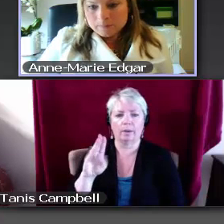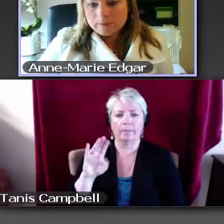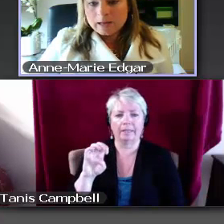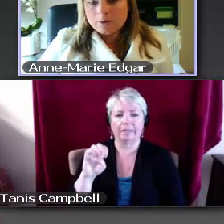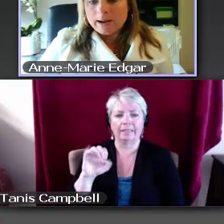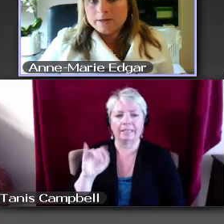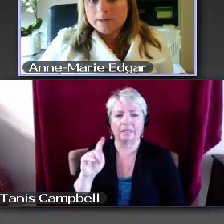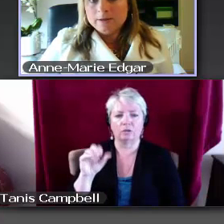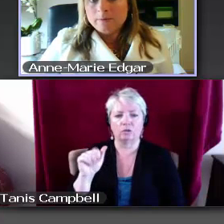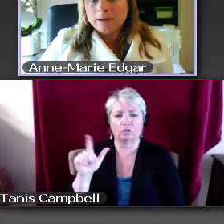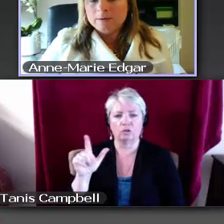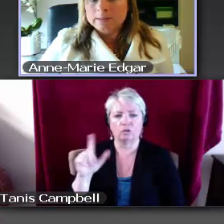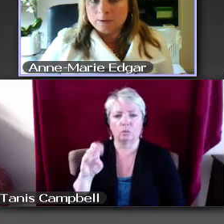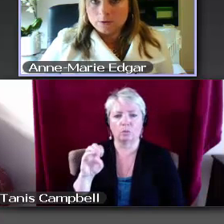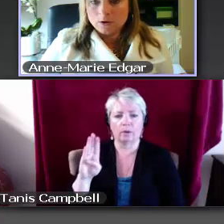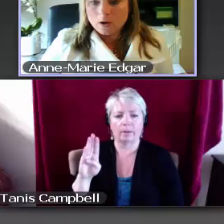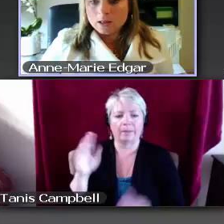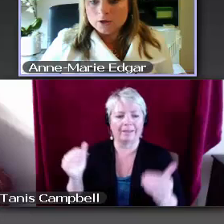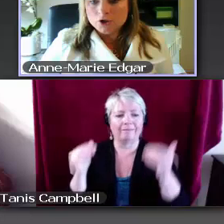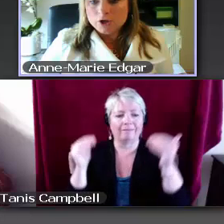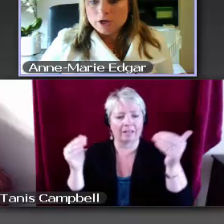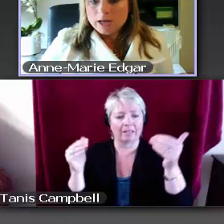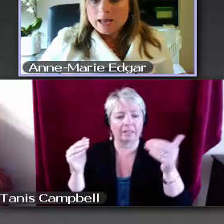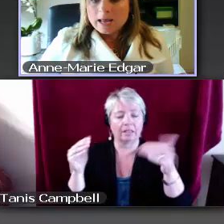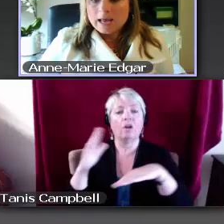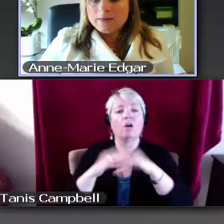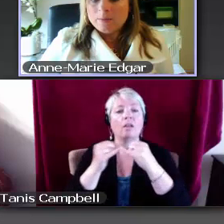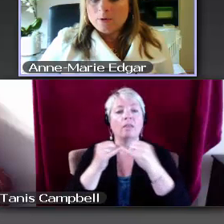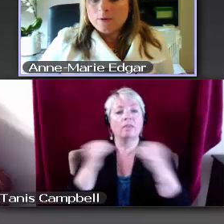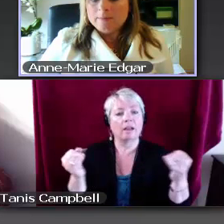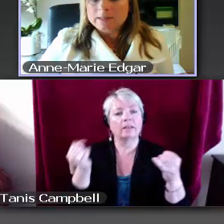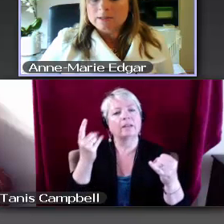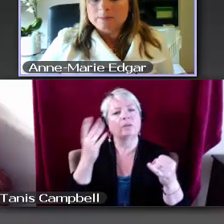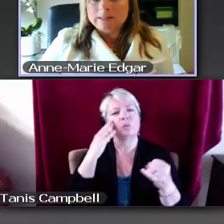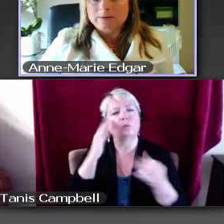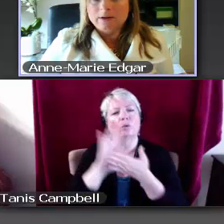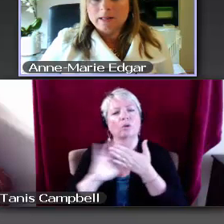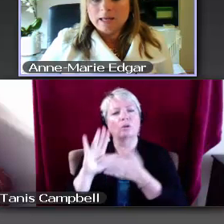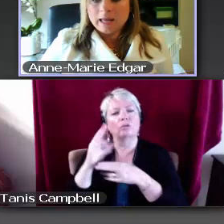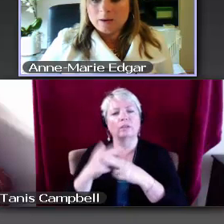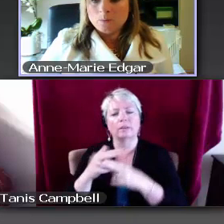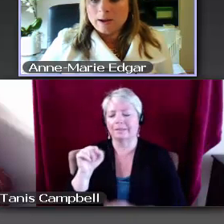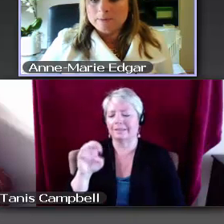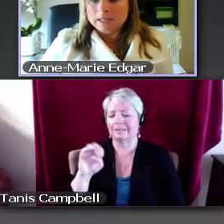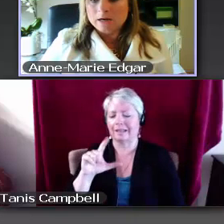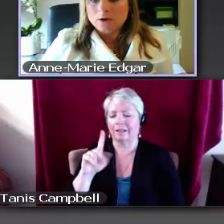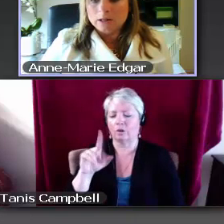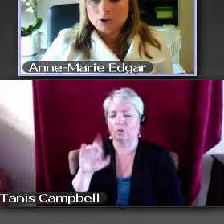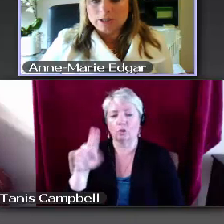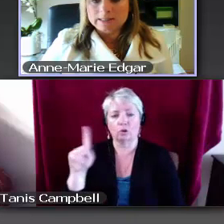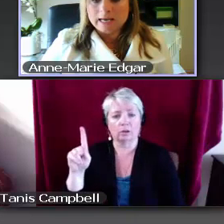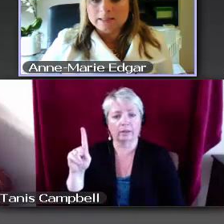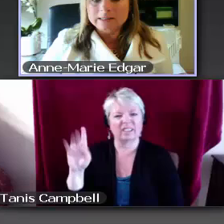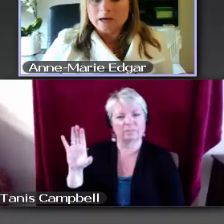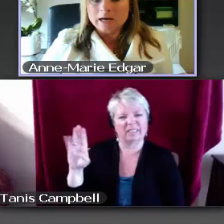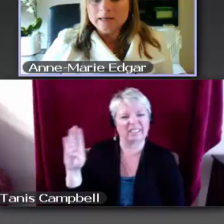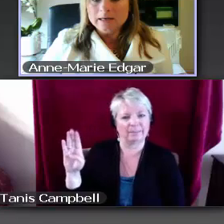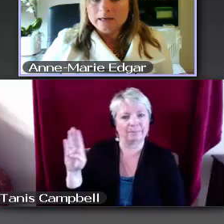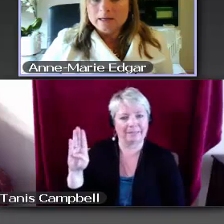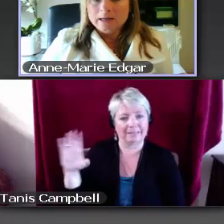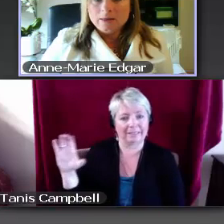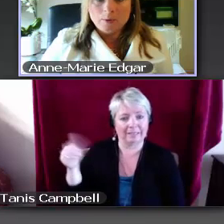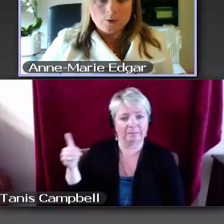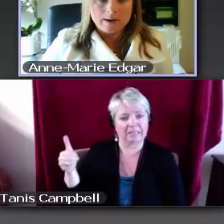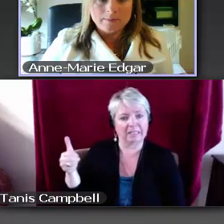online, accredited by Selkirk College, and the programs are specifically in web technologies and